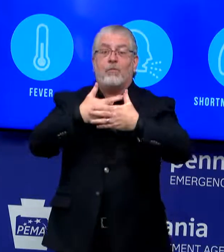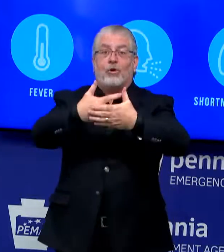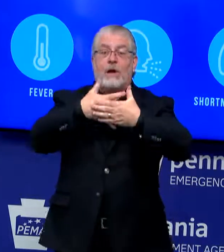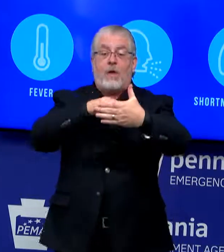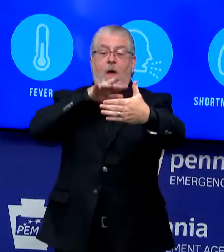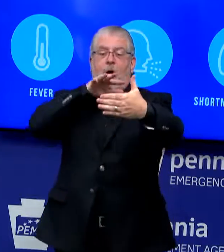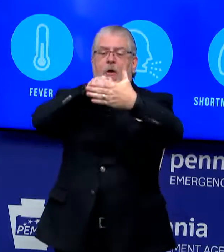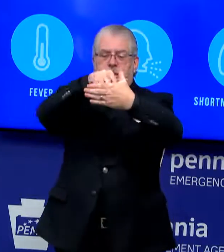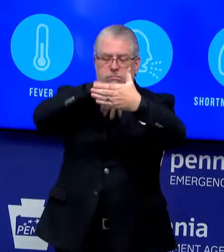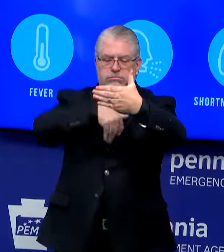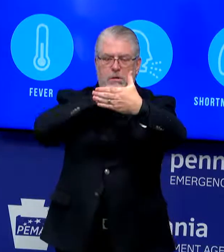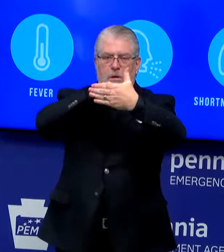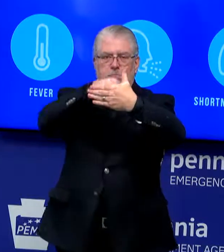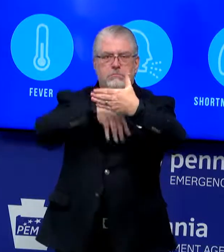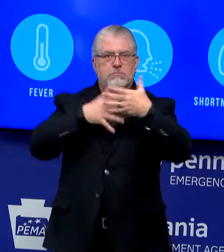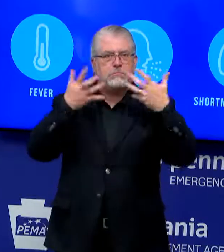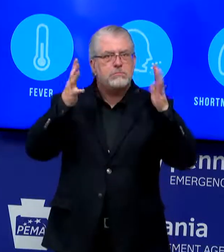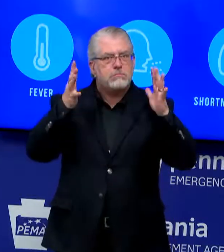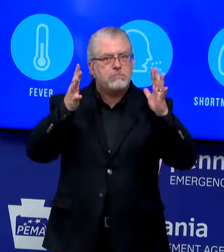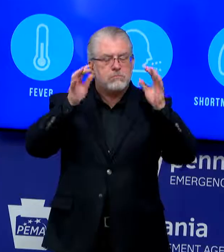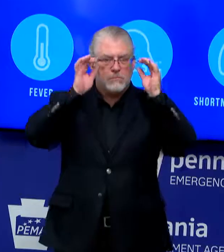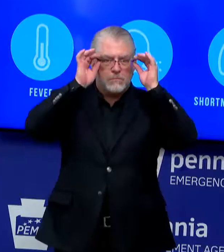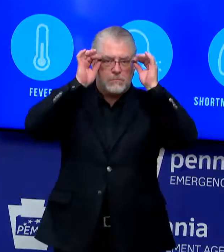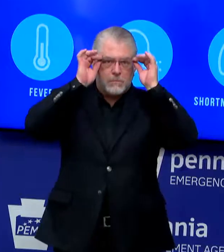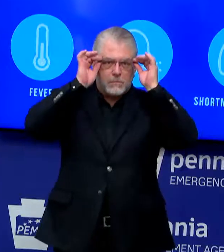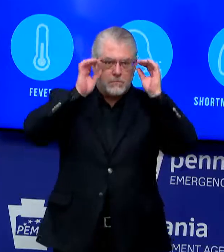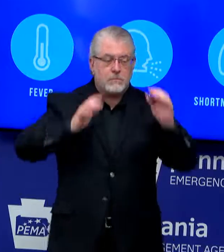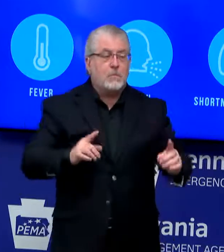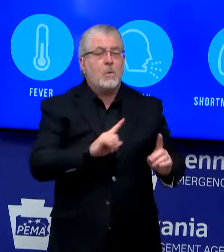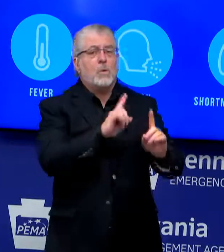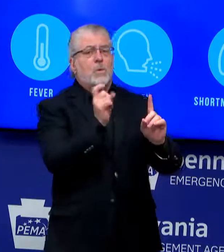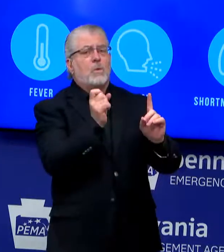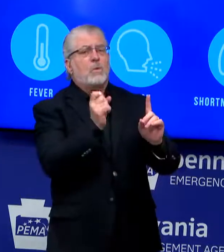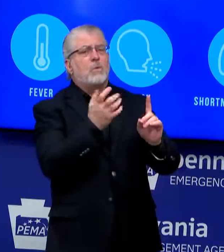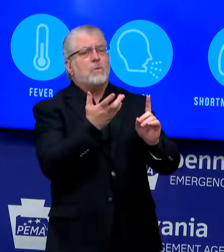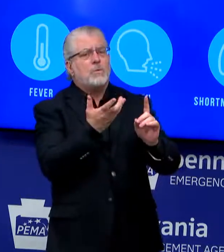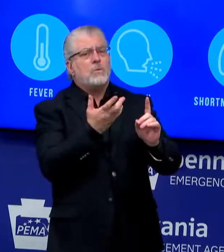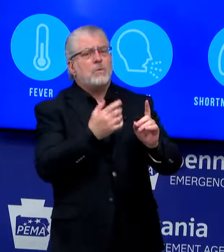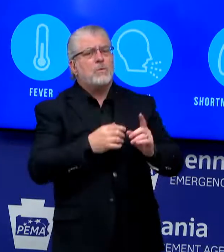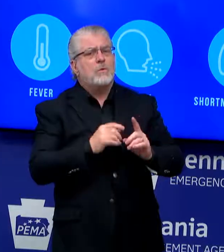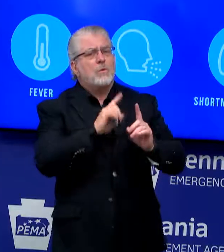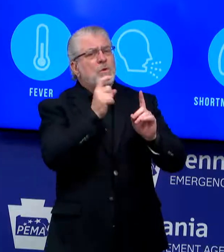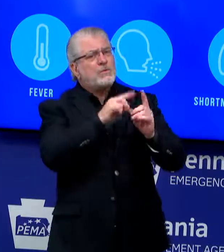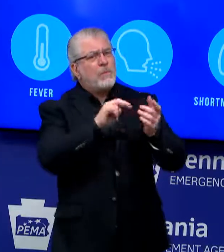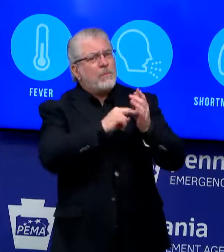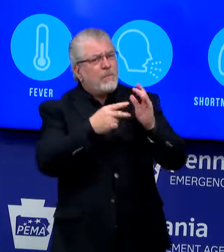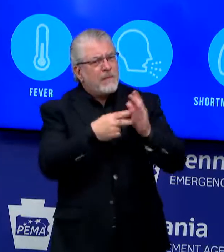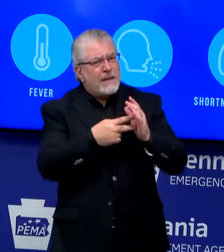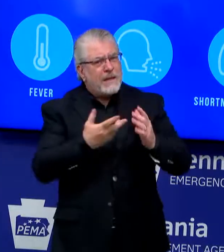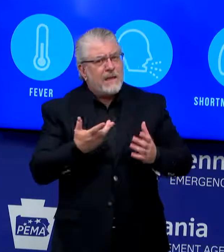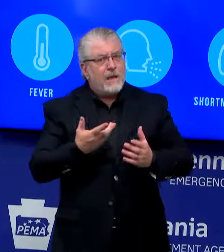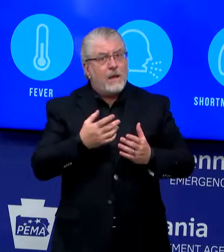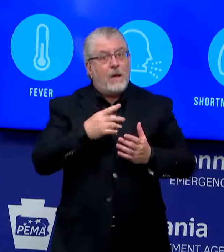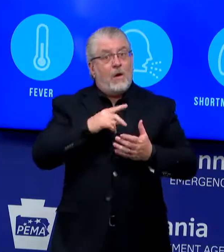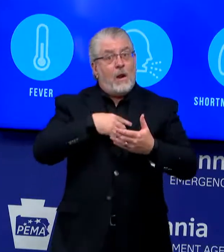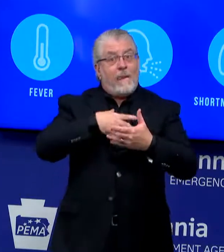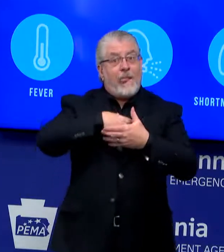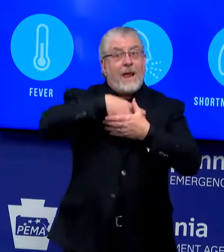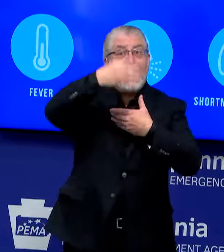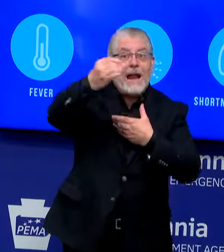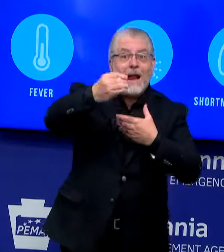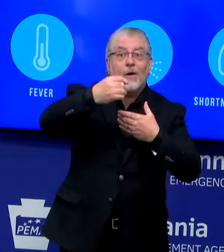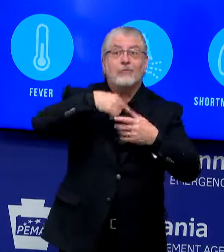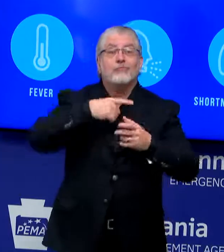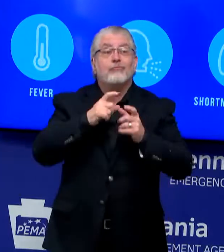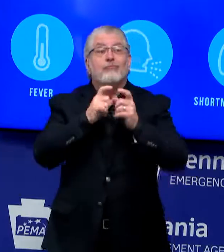recreational activities like running or hiking, or only if we're going shopping or somewhere else where people may be? And is a scarf